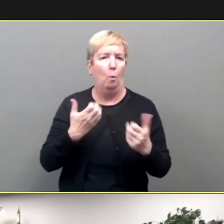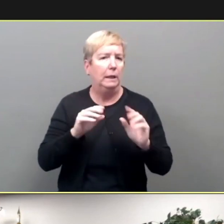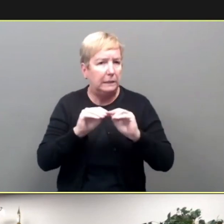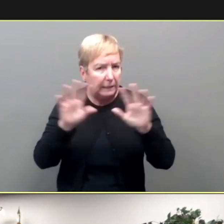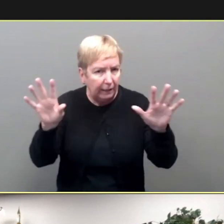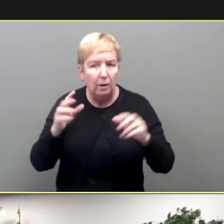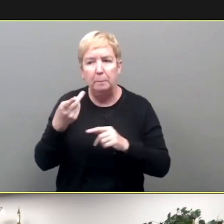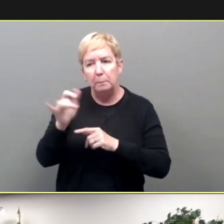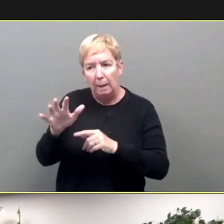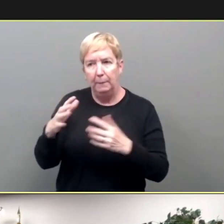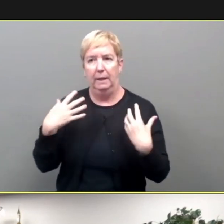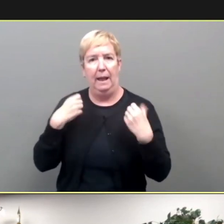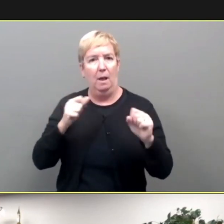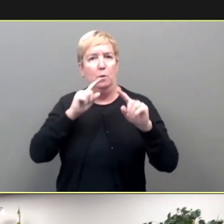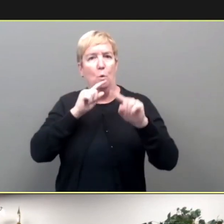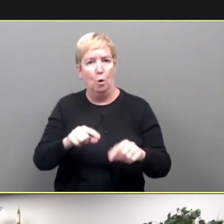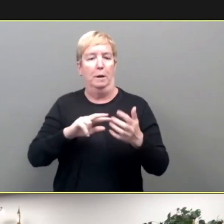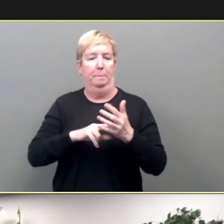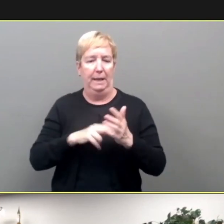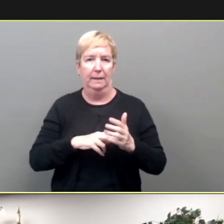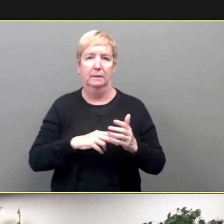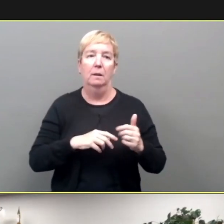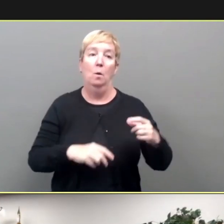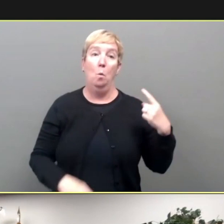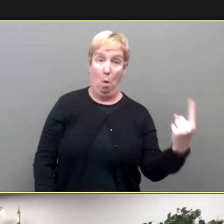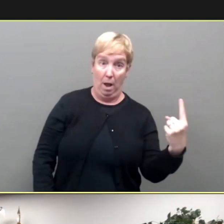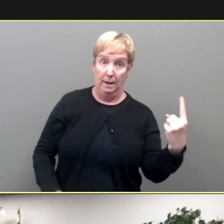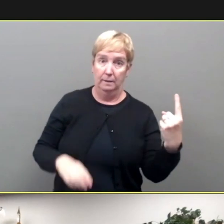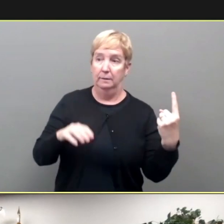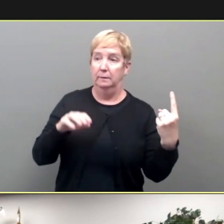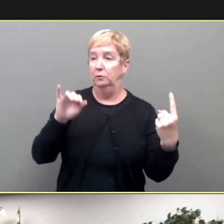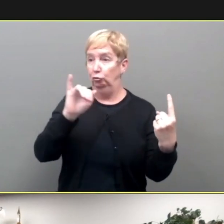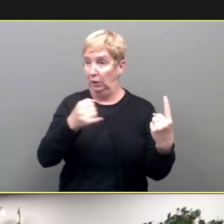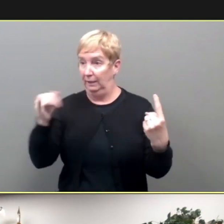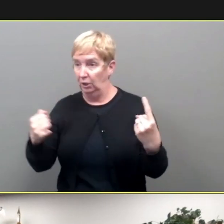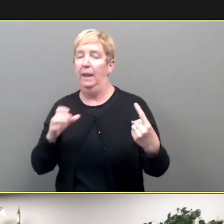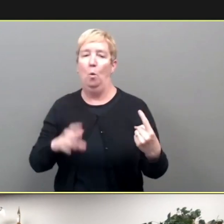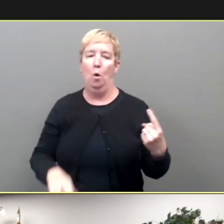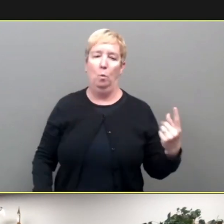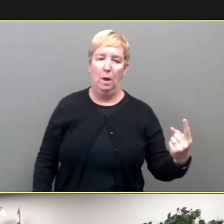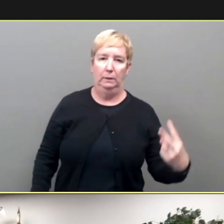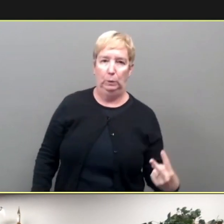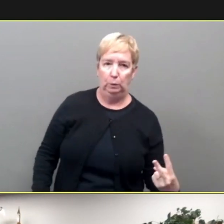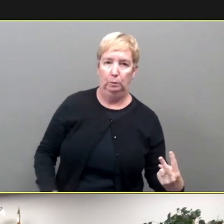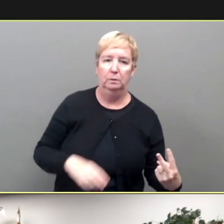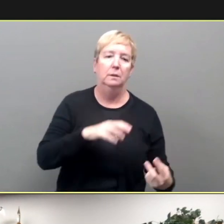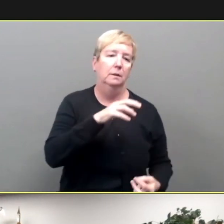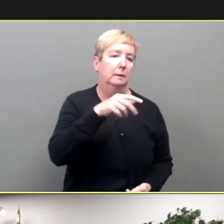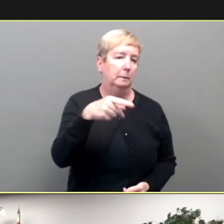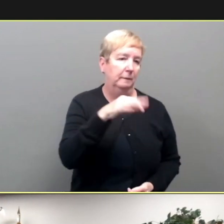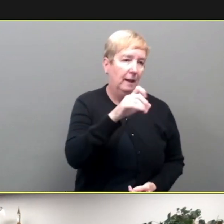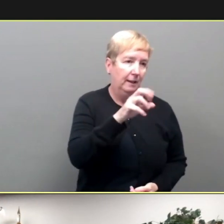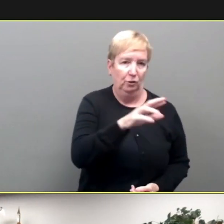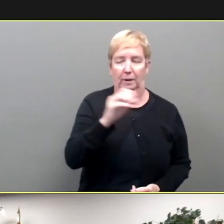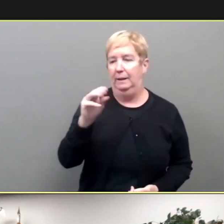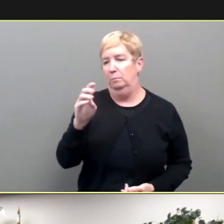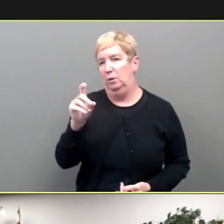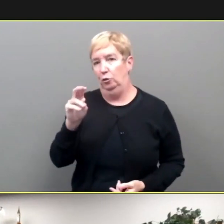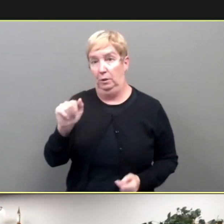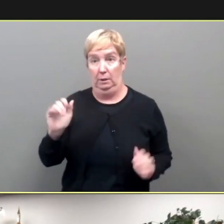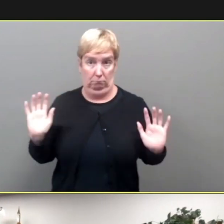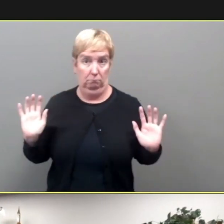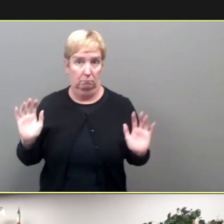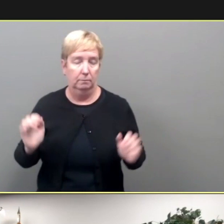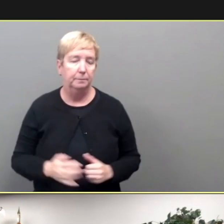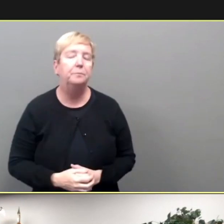health orders apply to the primary series only. Thank you. All right, thank you very much to all 3 of our principals. Next, we'll